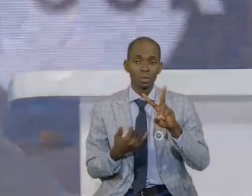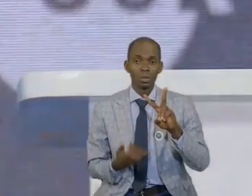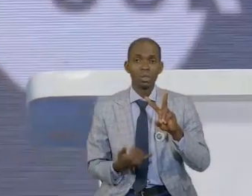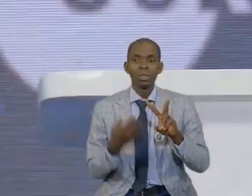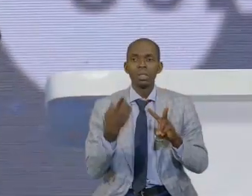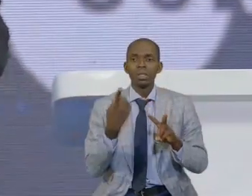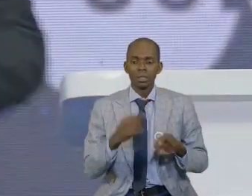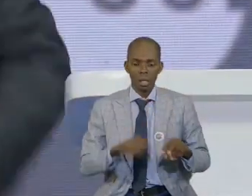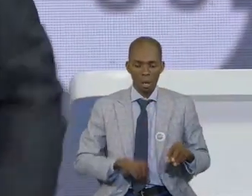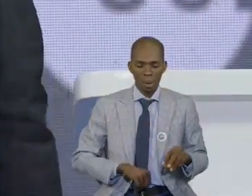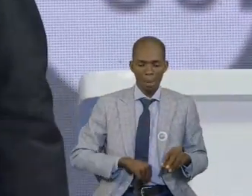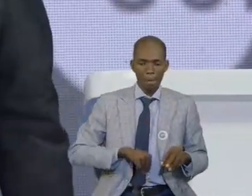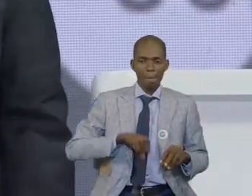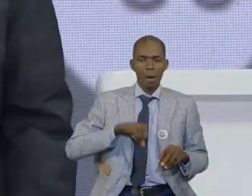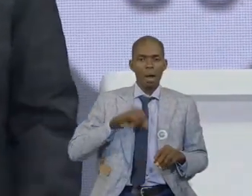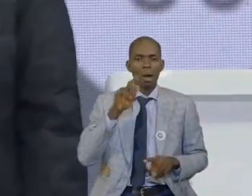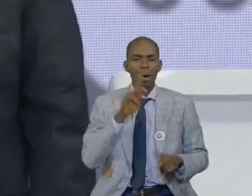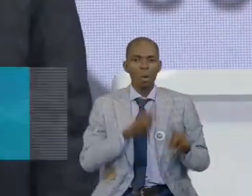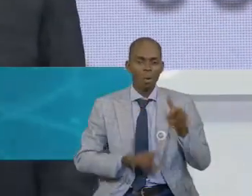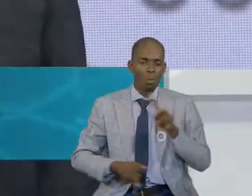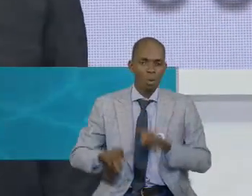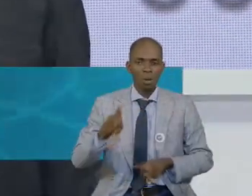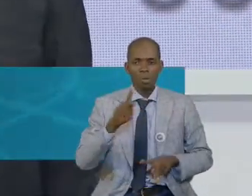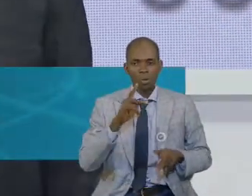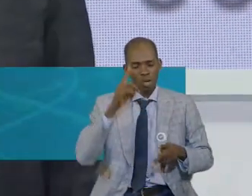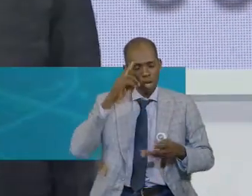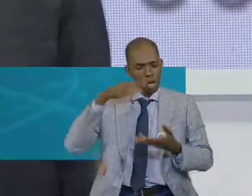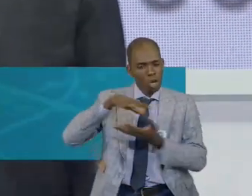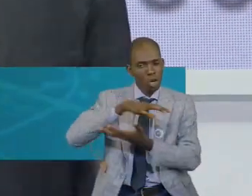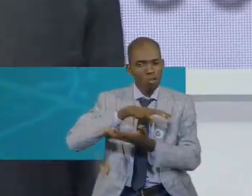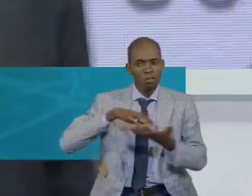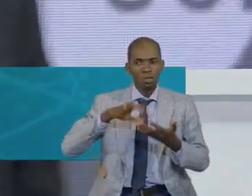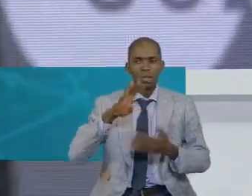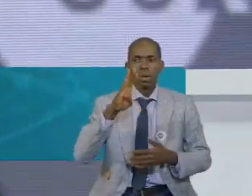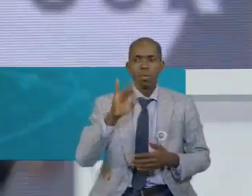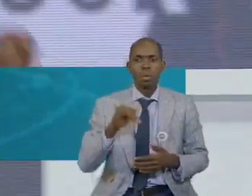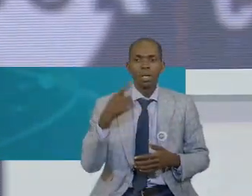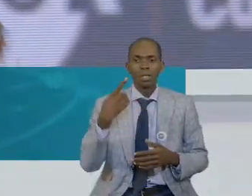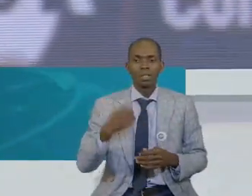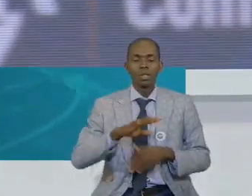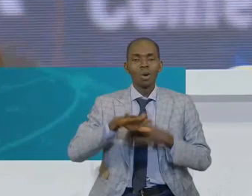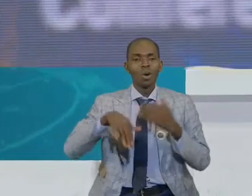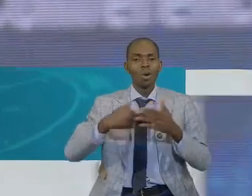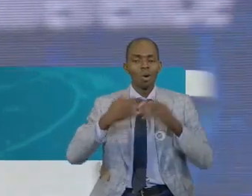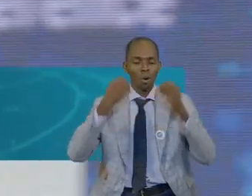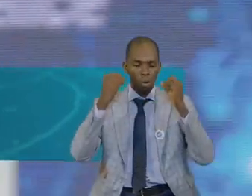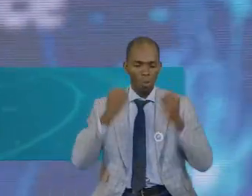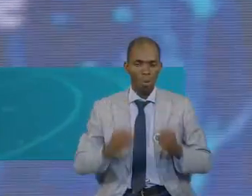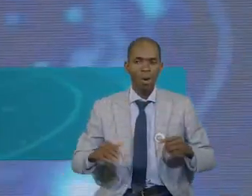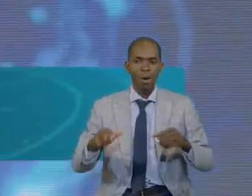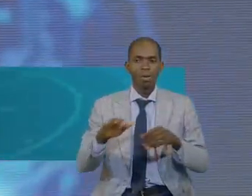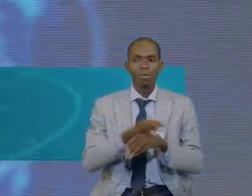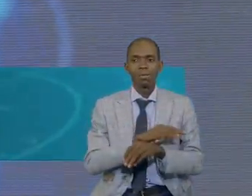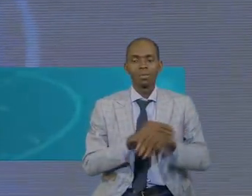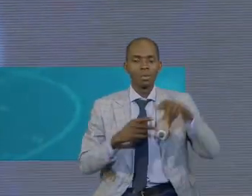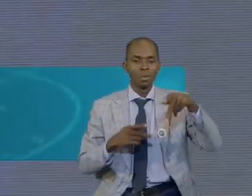proud people confounded by the omnipotent potent heritage.